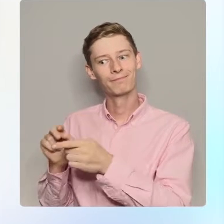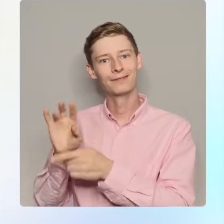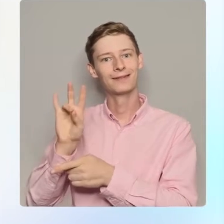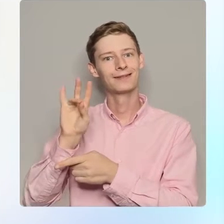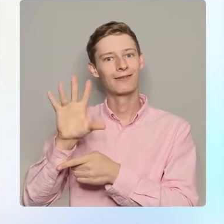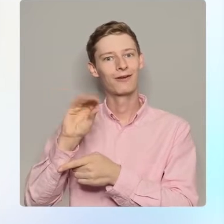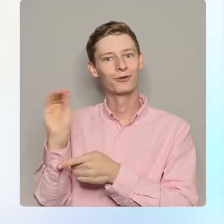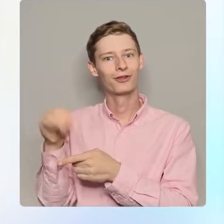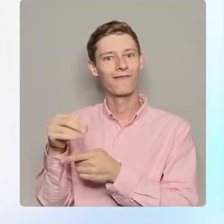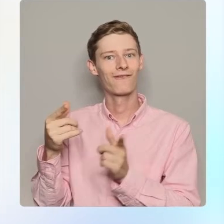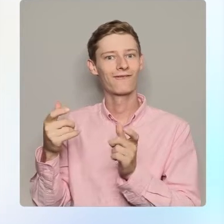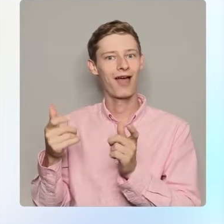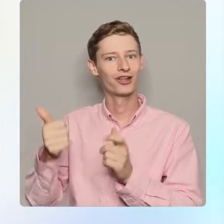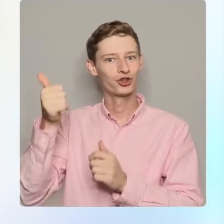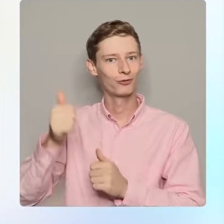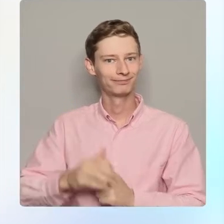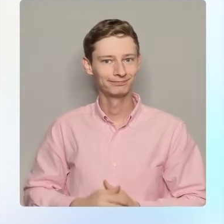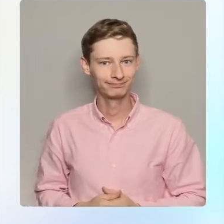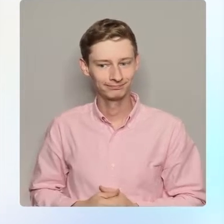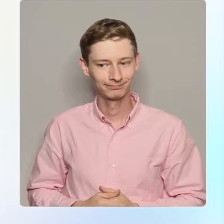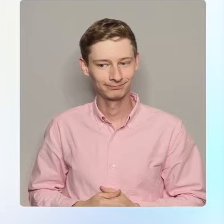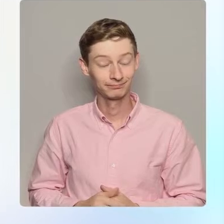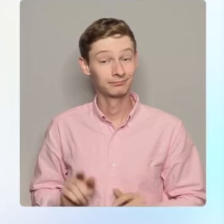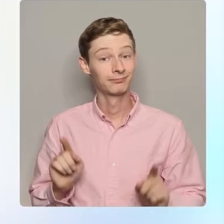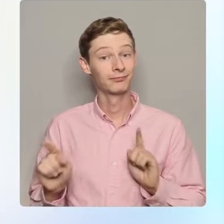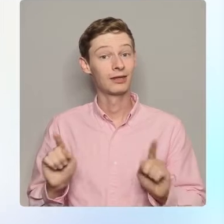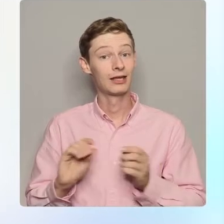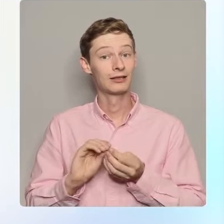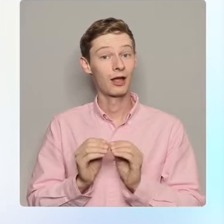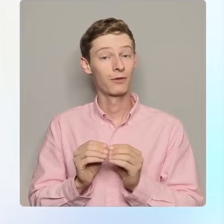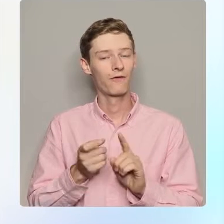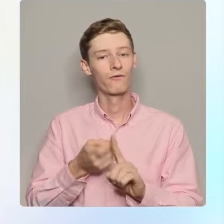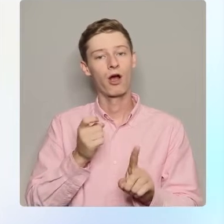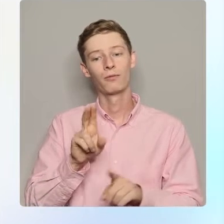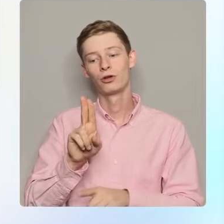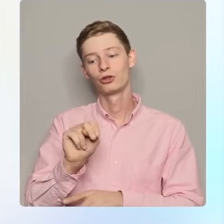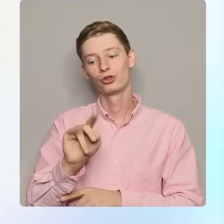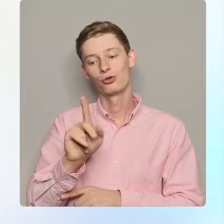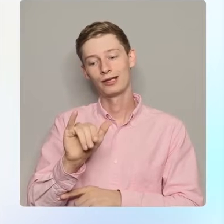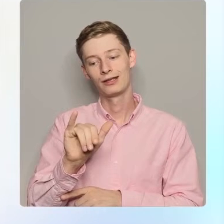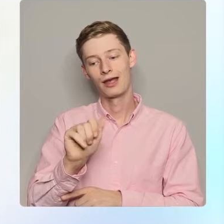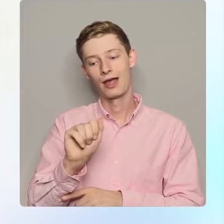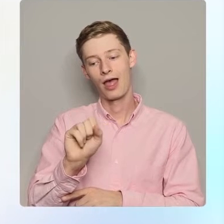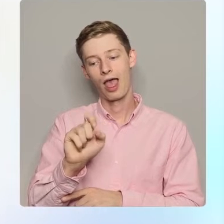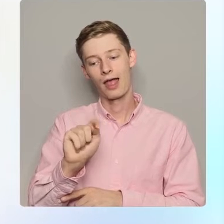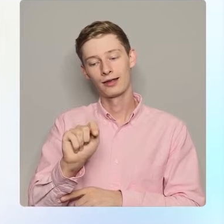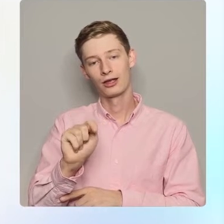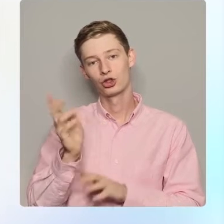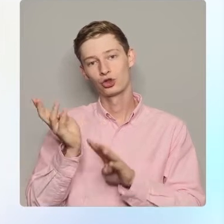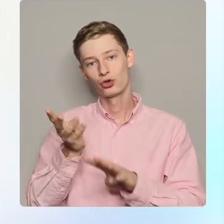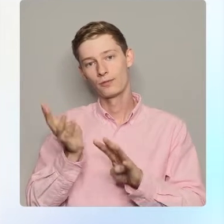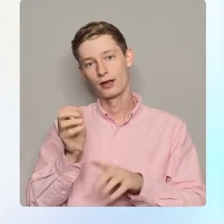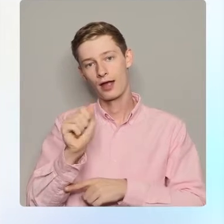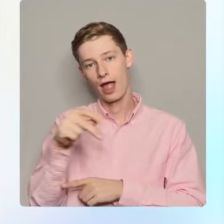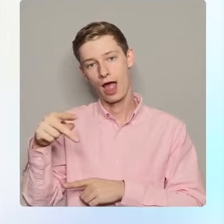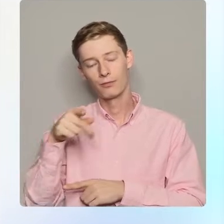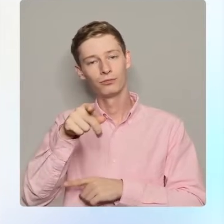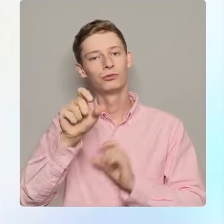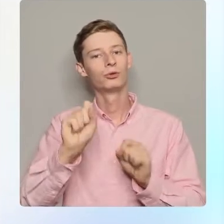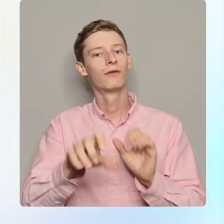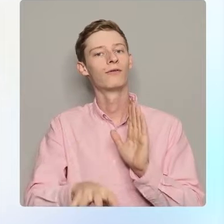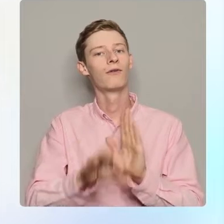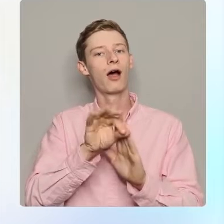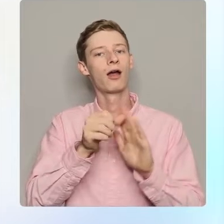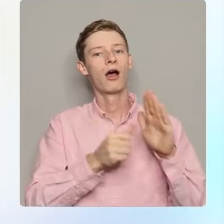than 50% faster. And when modifying remote assets only, you don't have to rebuild the APK